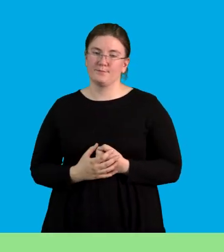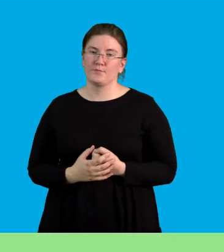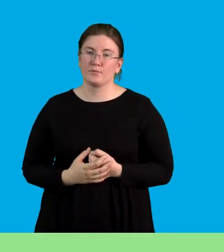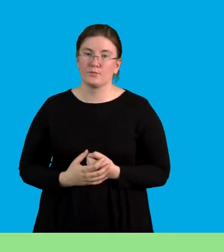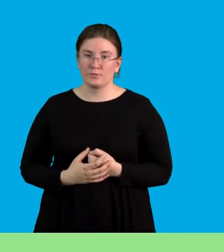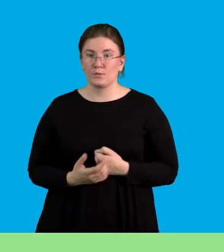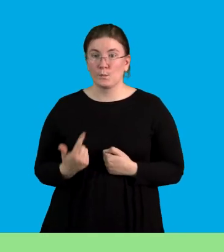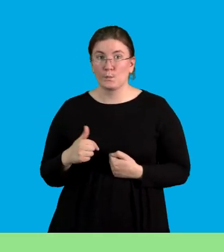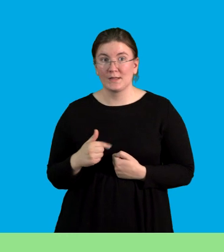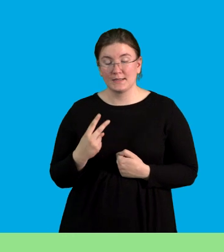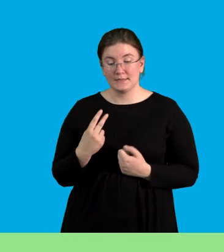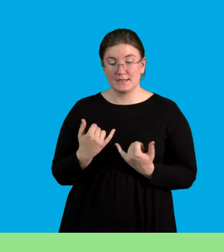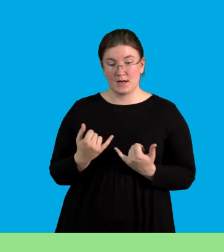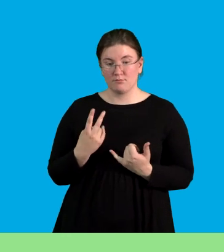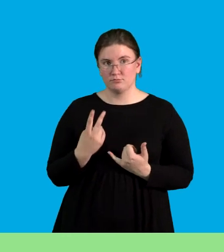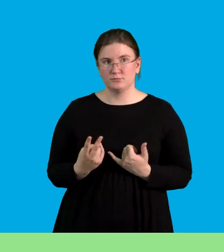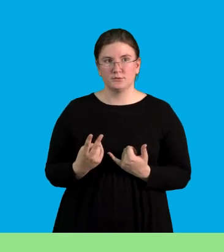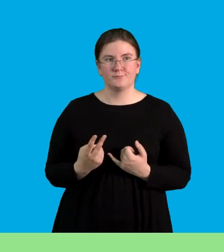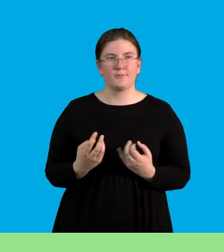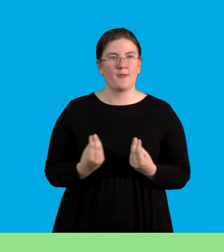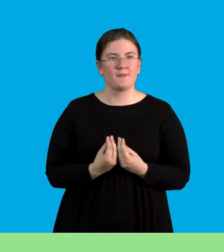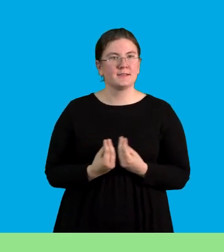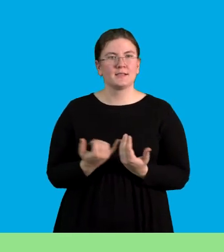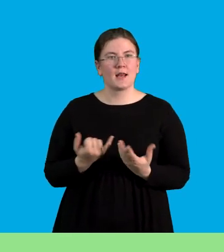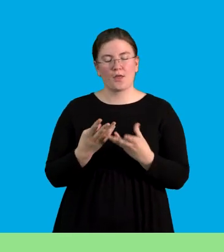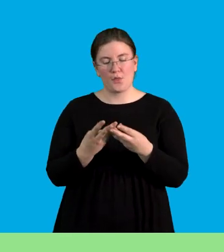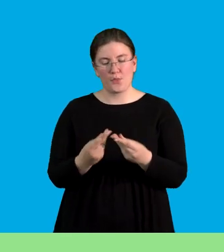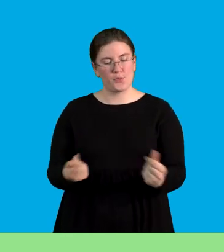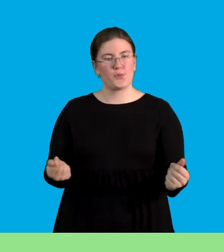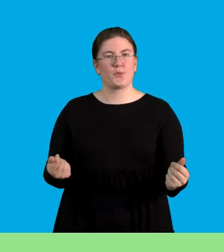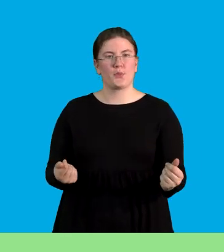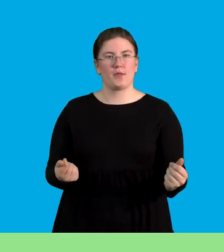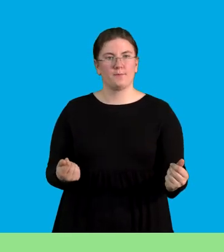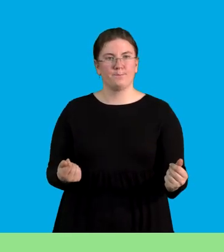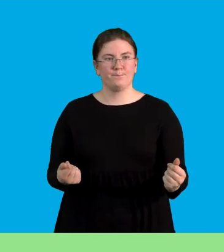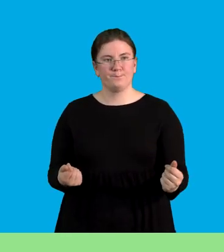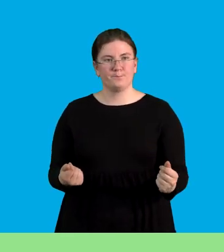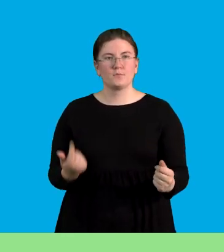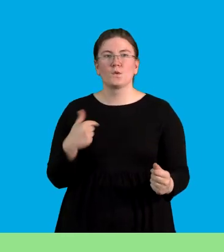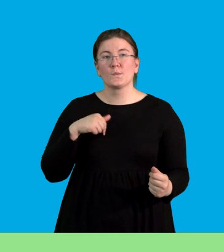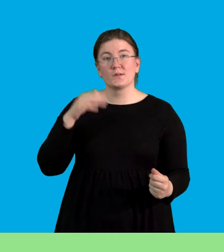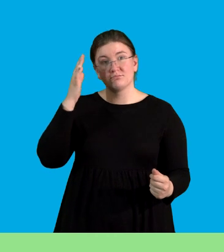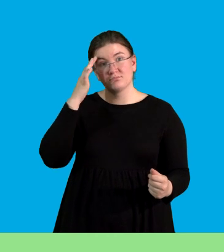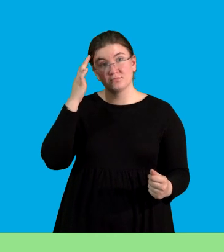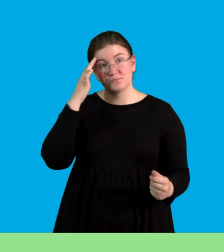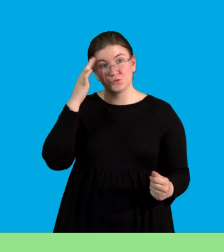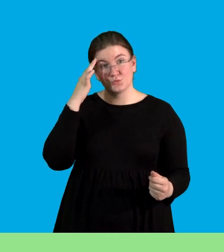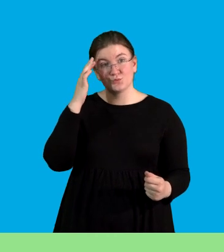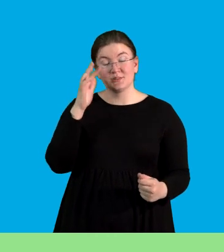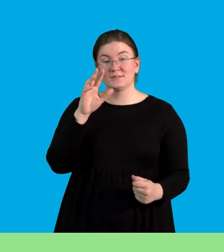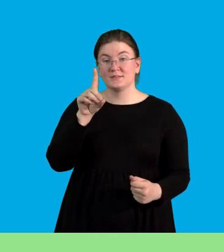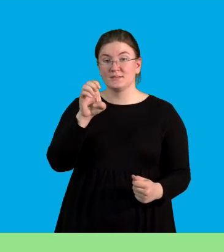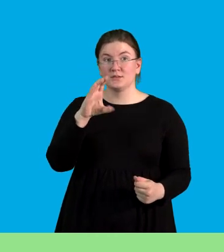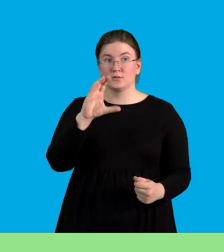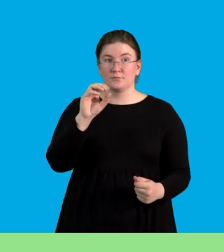So we look at useful microorganisms like decomposers. As we should know by